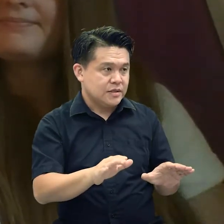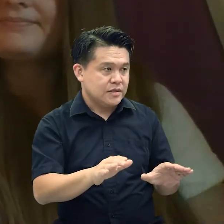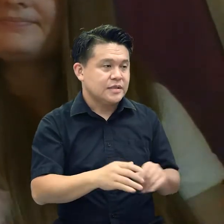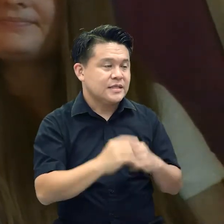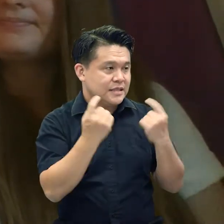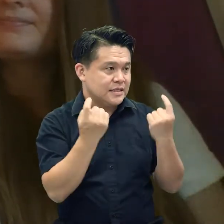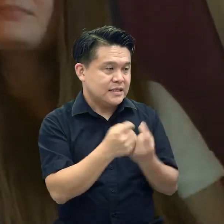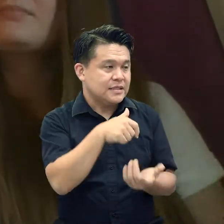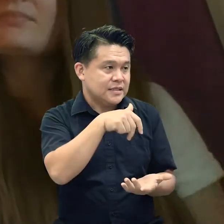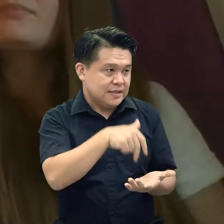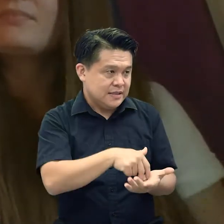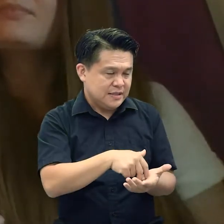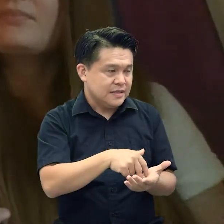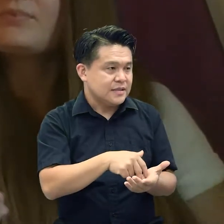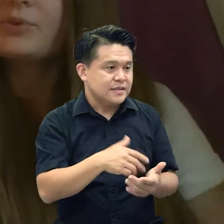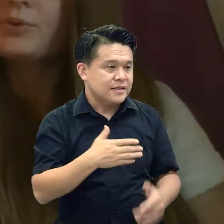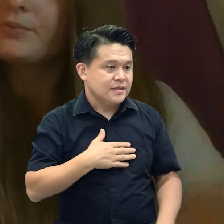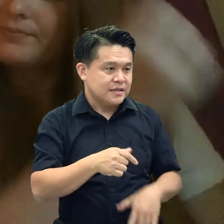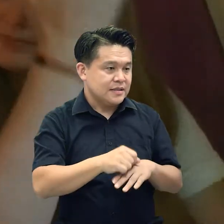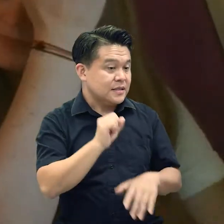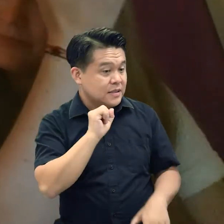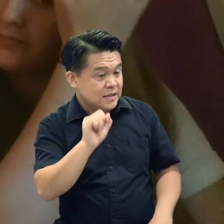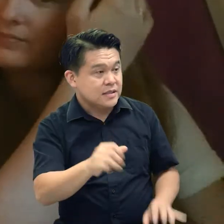for each of our own individual,